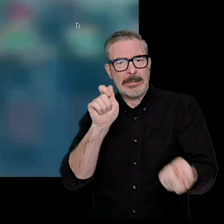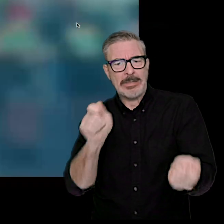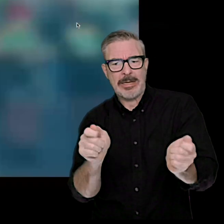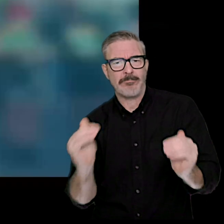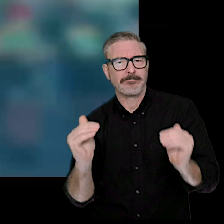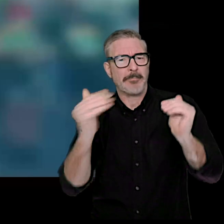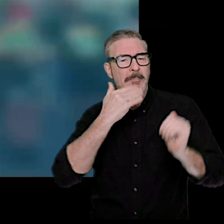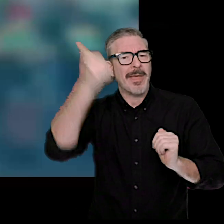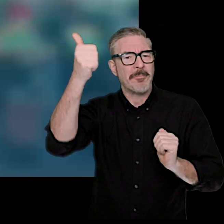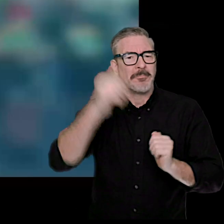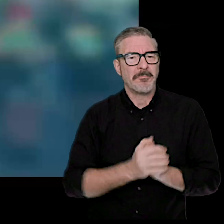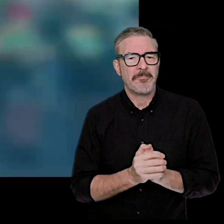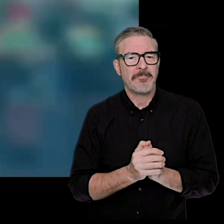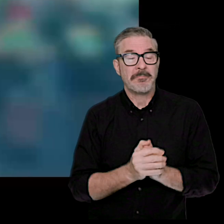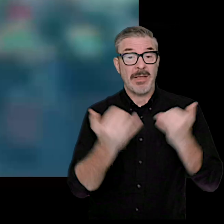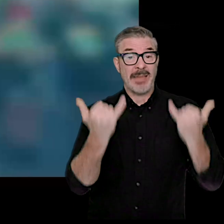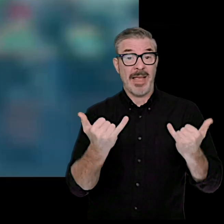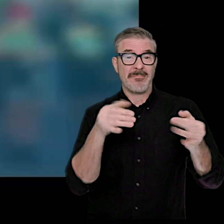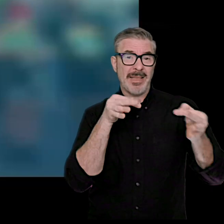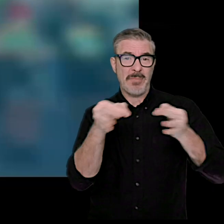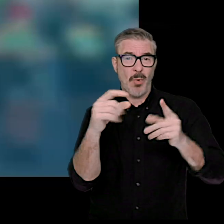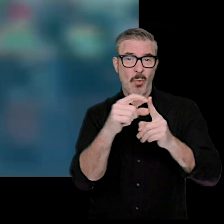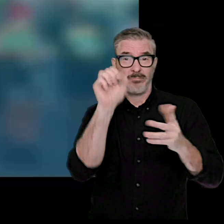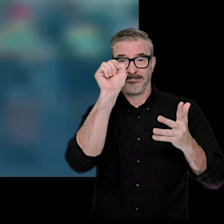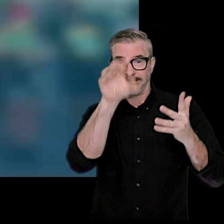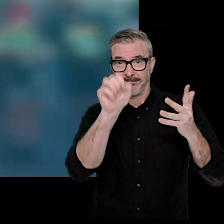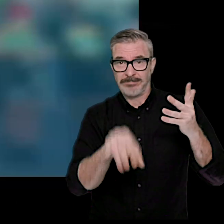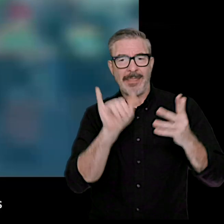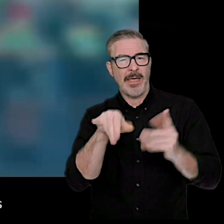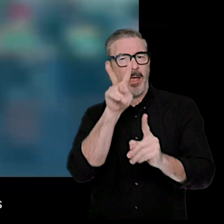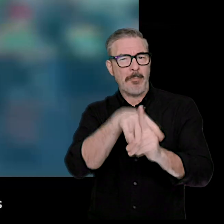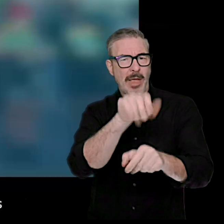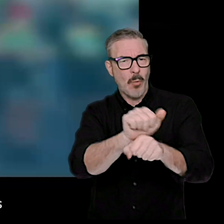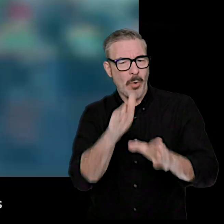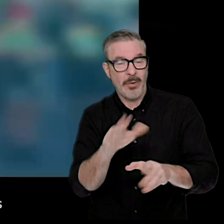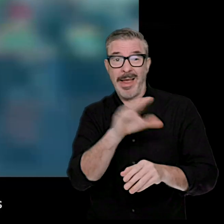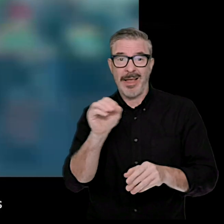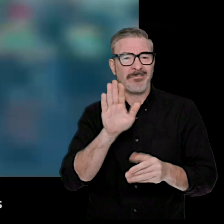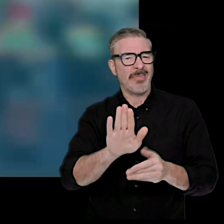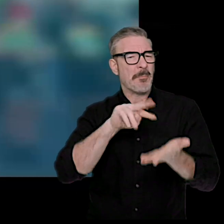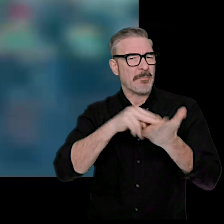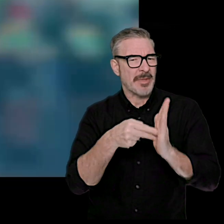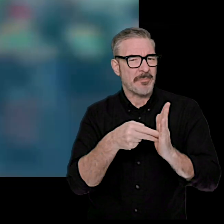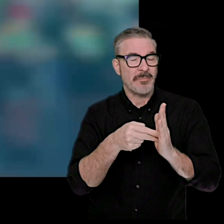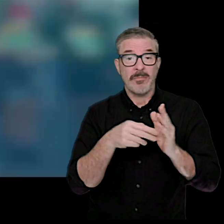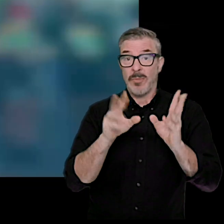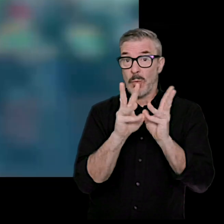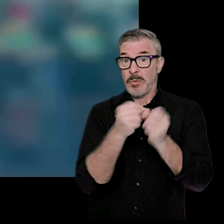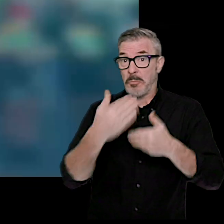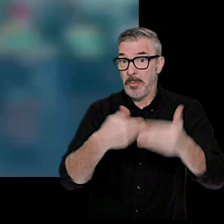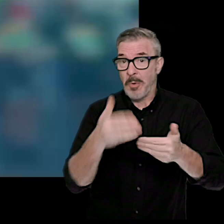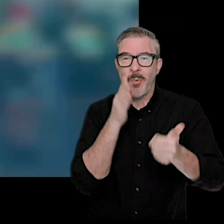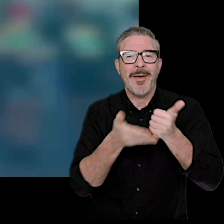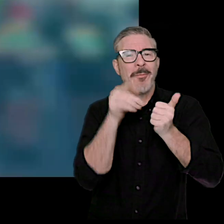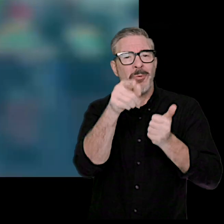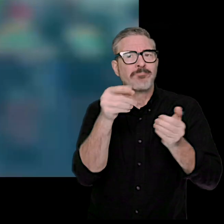Before we dive into the bulk of the Know Your Rights materials, I thought I would share some terms we will use and